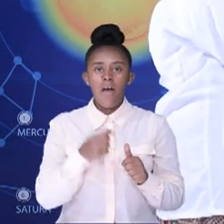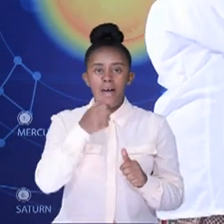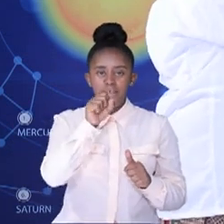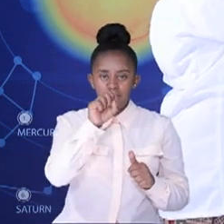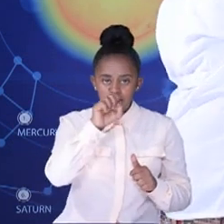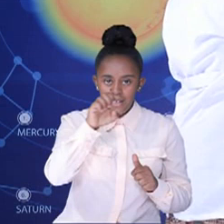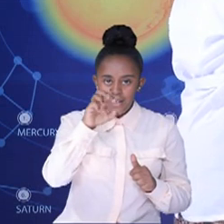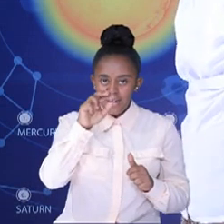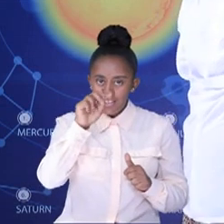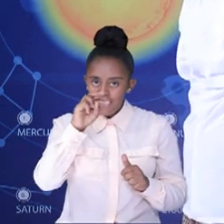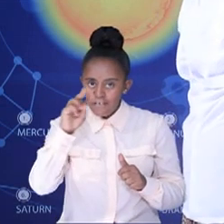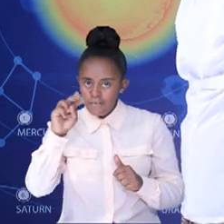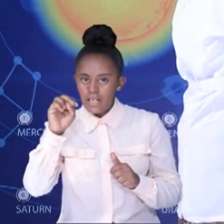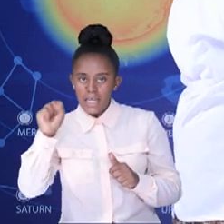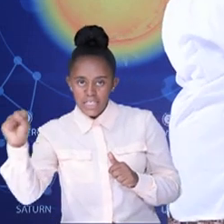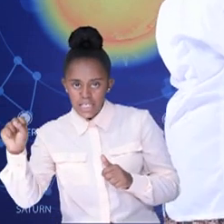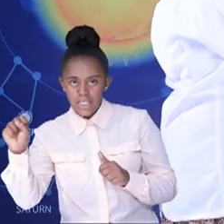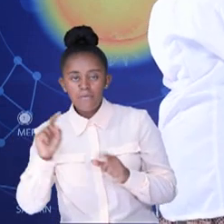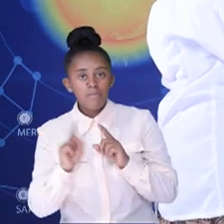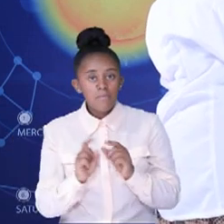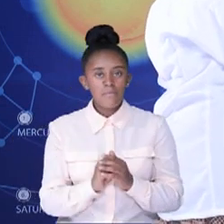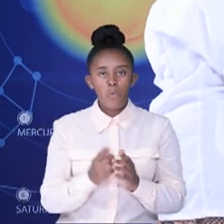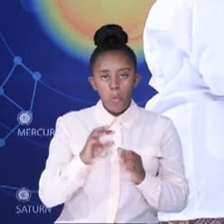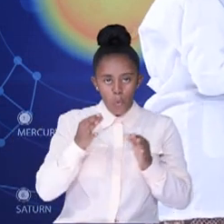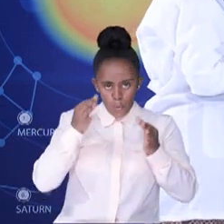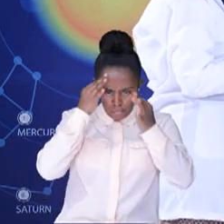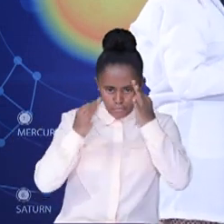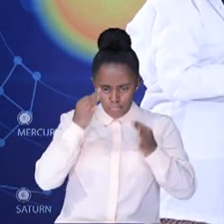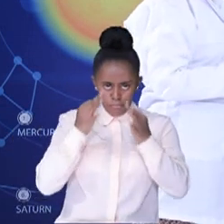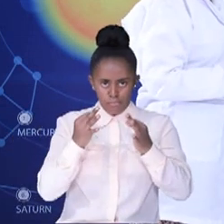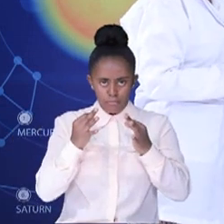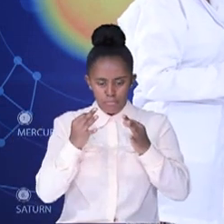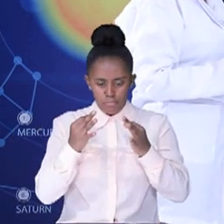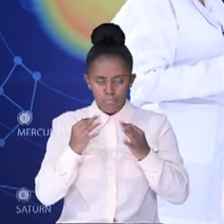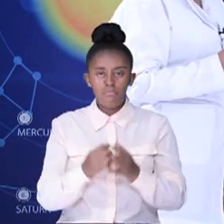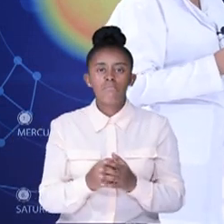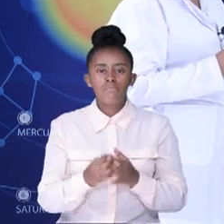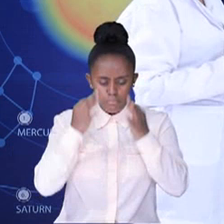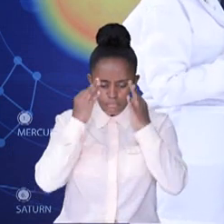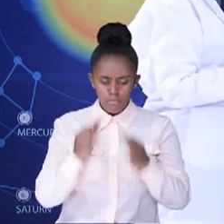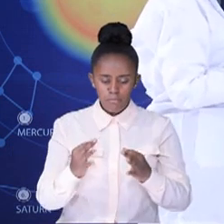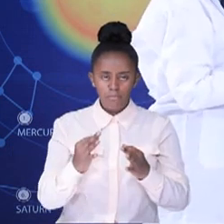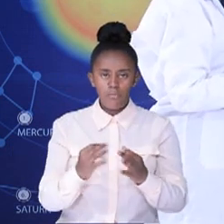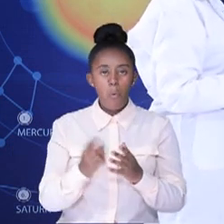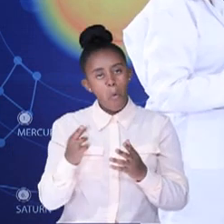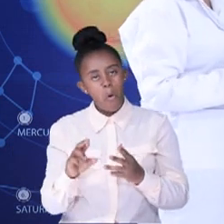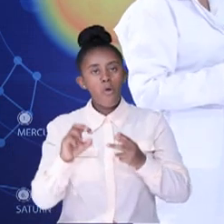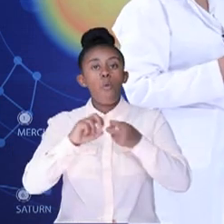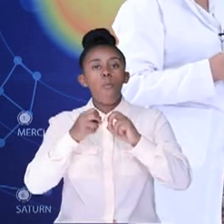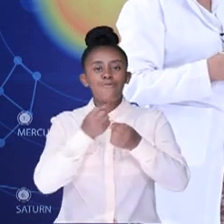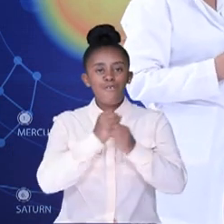self-assertiveness or decision-making or problem-solving ability. If you develop these